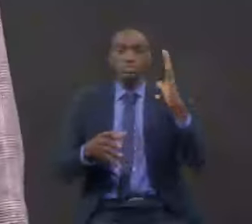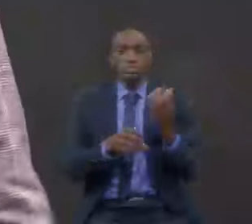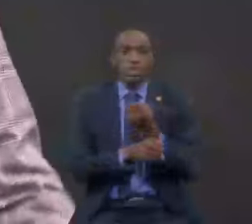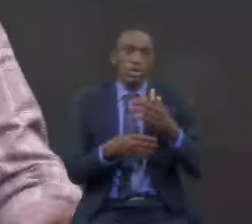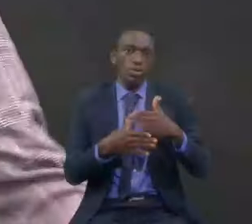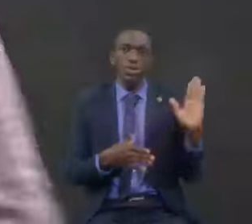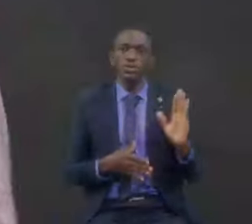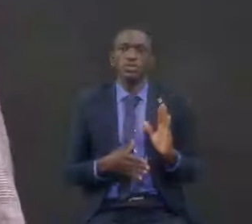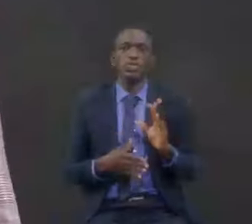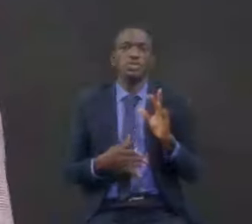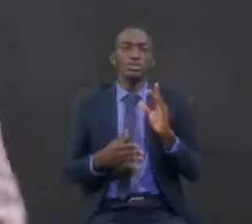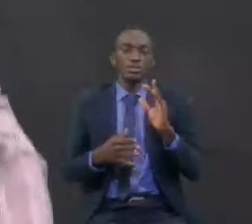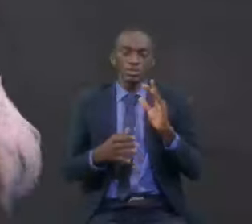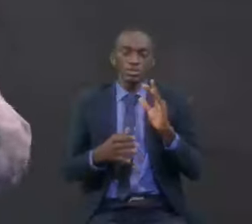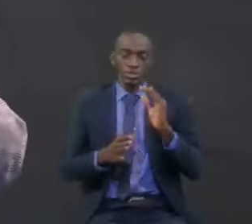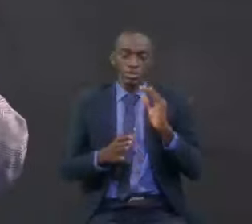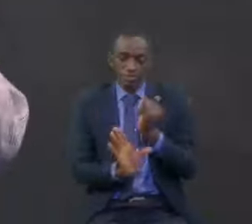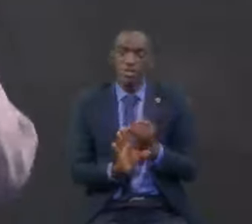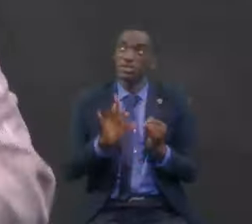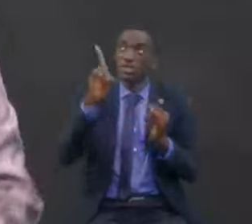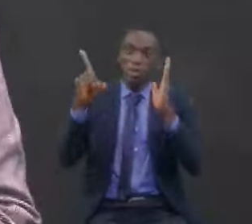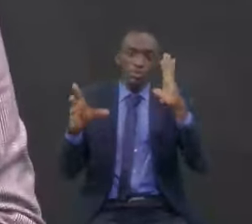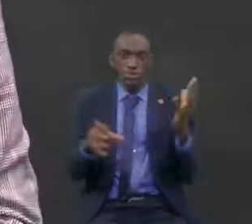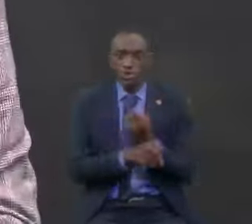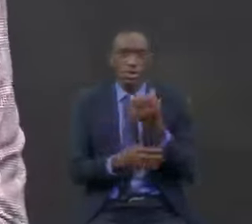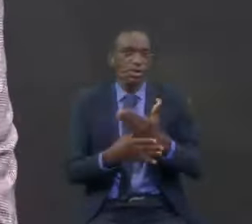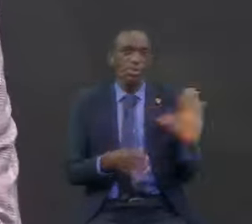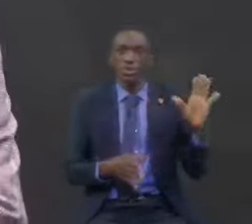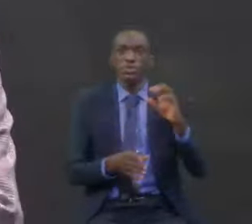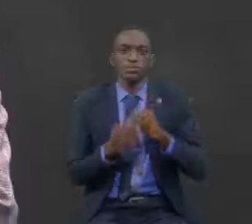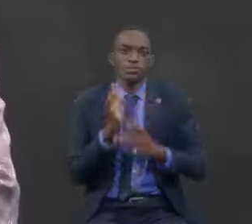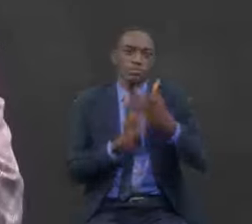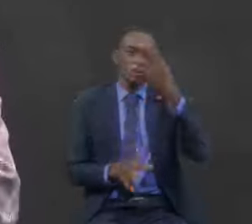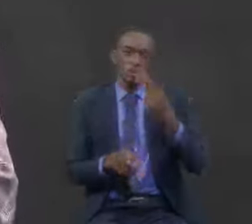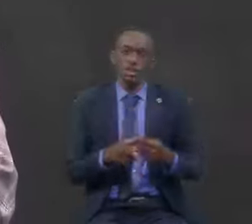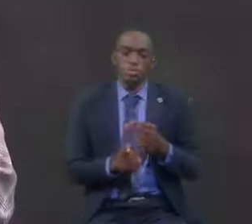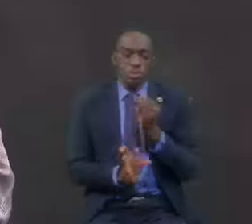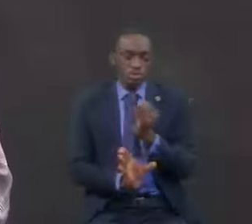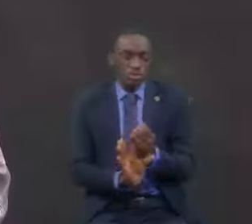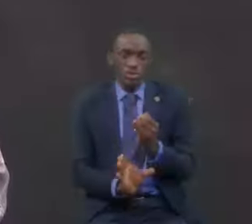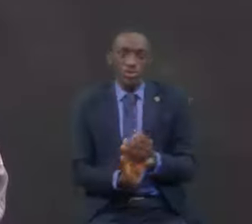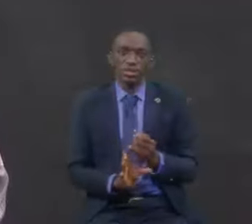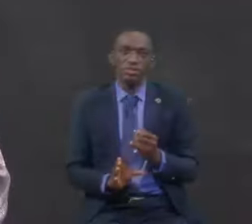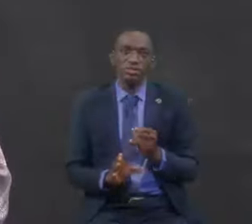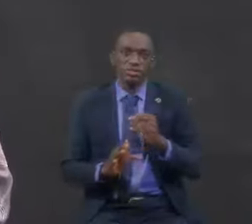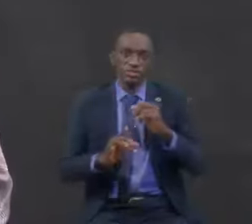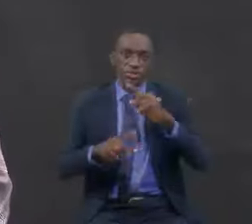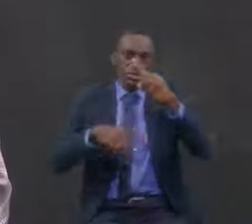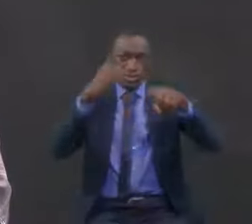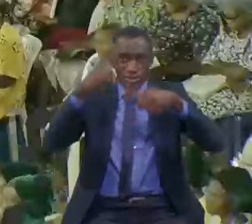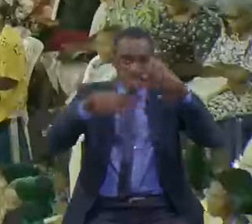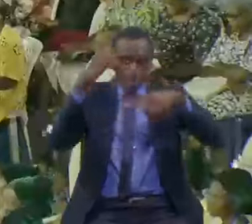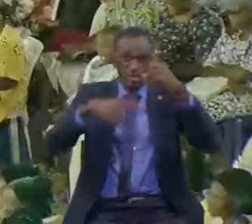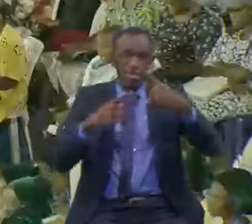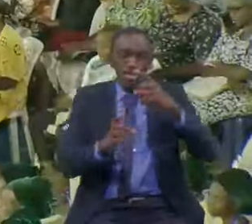infirmity it will take away importance help me shout that word importance